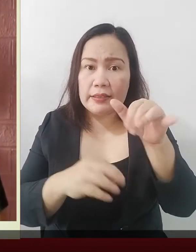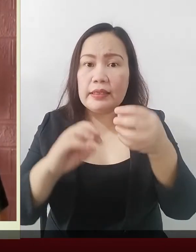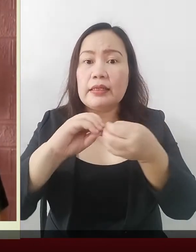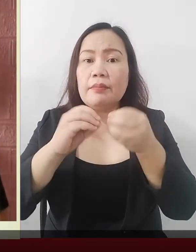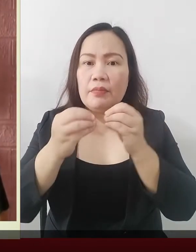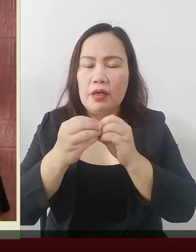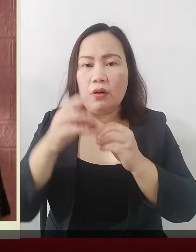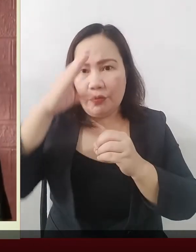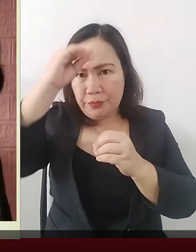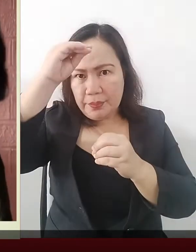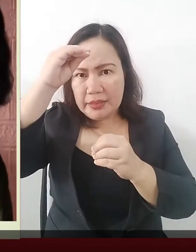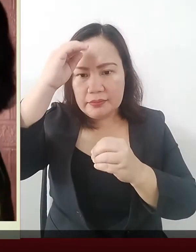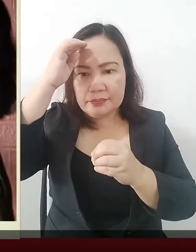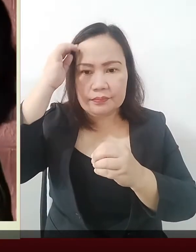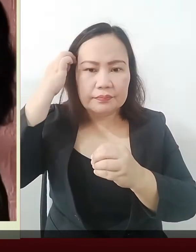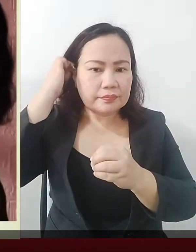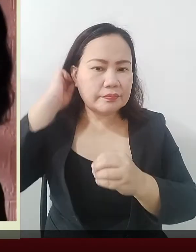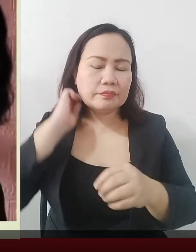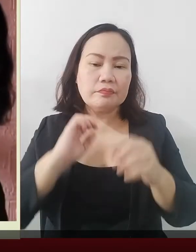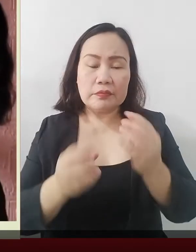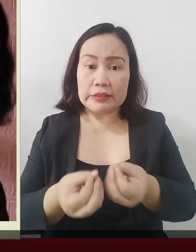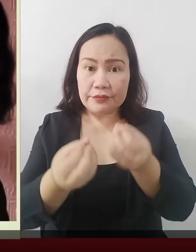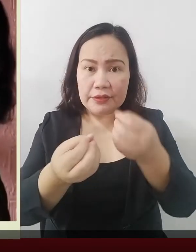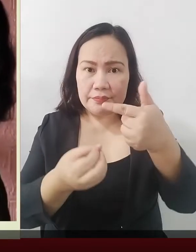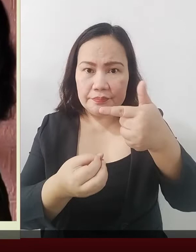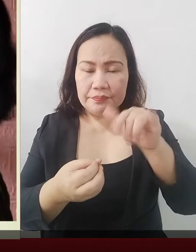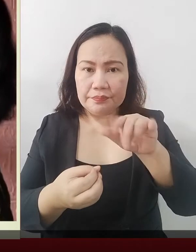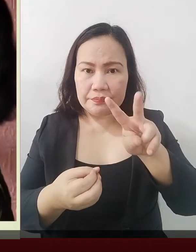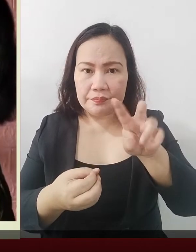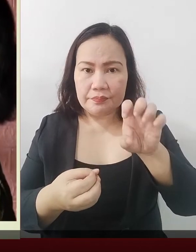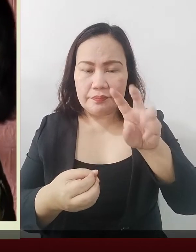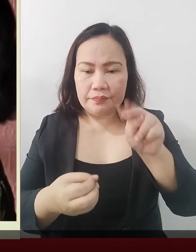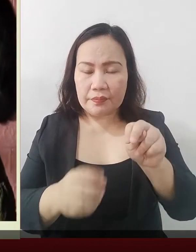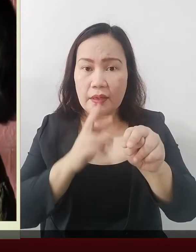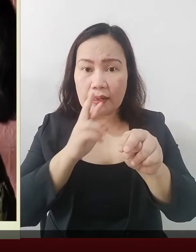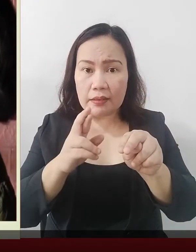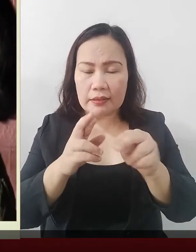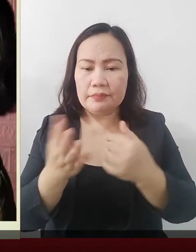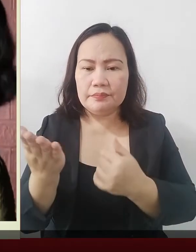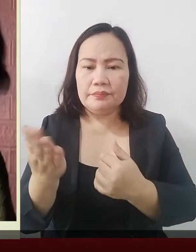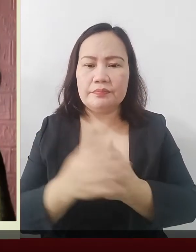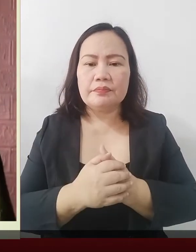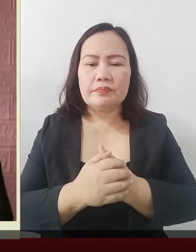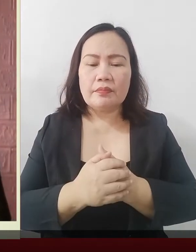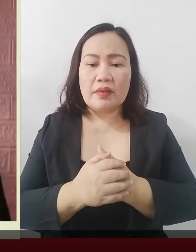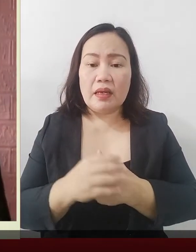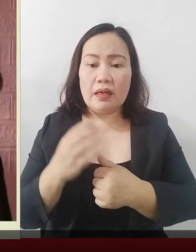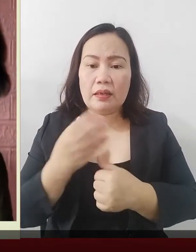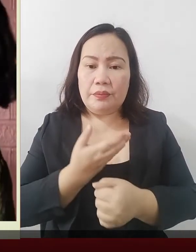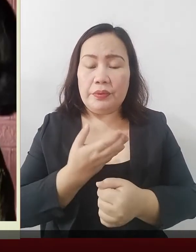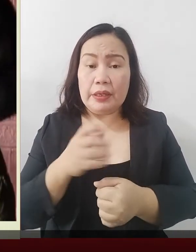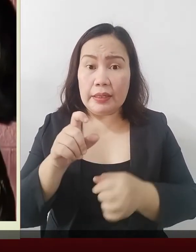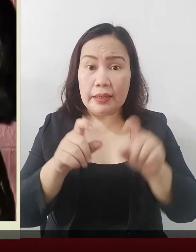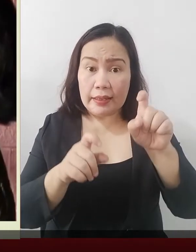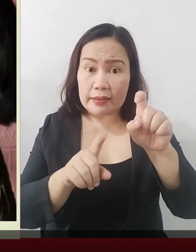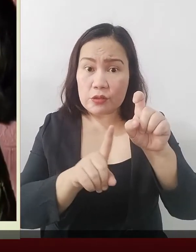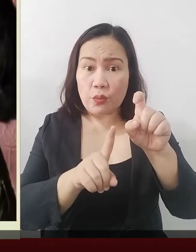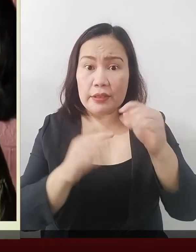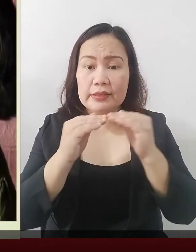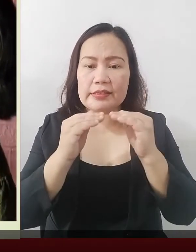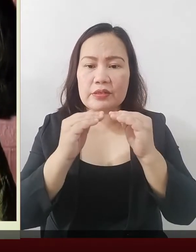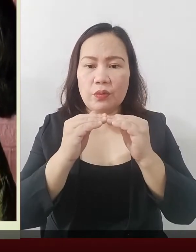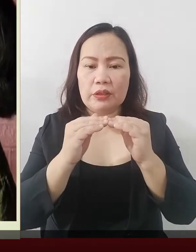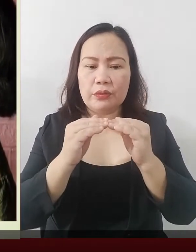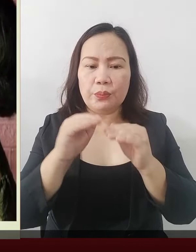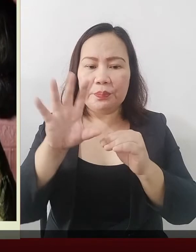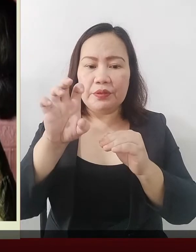of men. So, the given are, our x sub